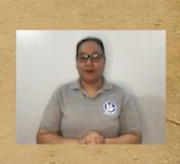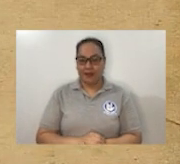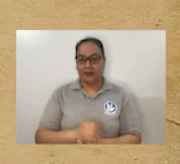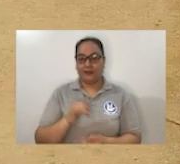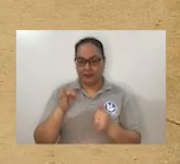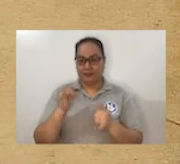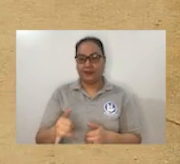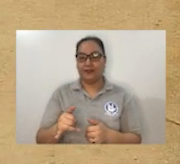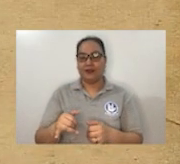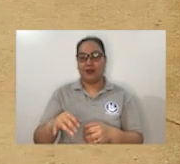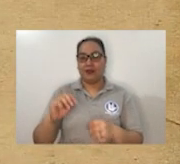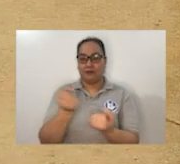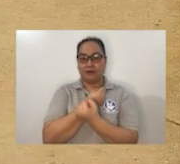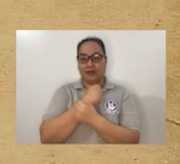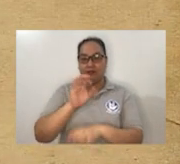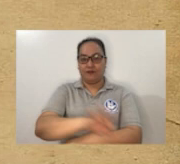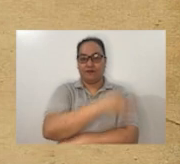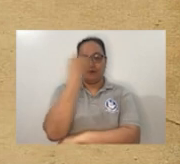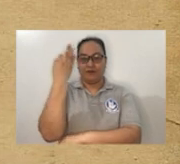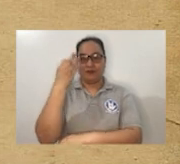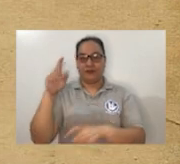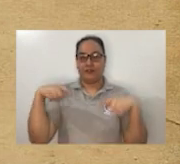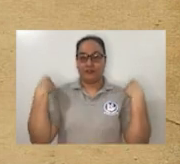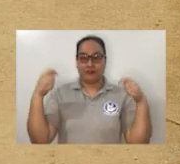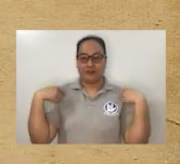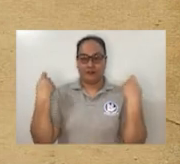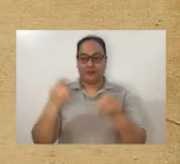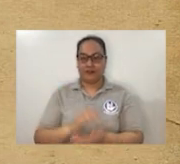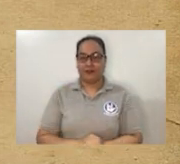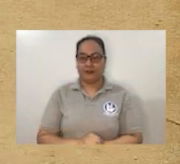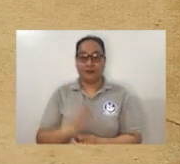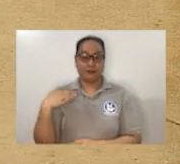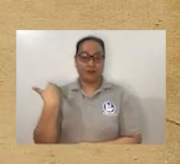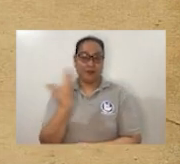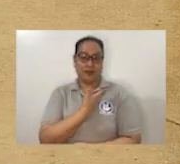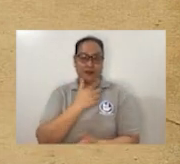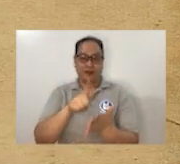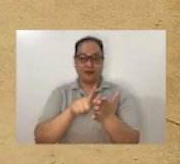In this lesson, I will introduce the interface of Adobe Photoshop.